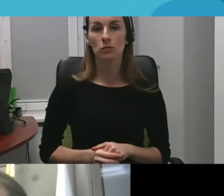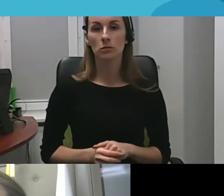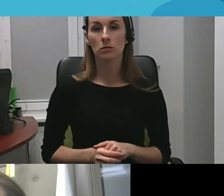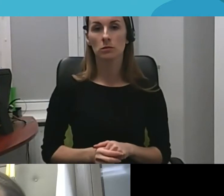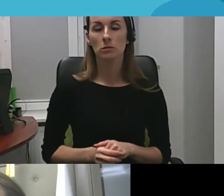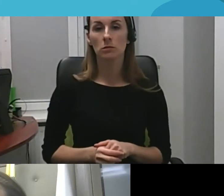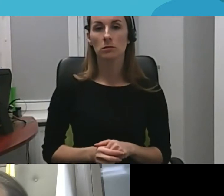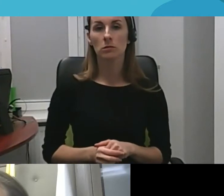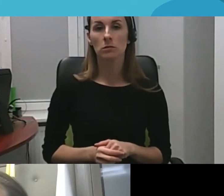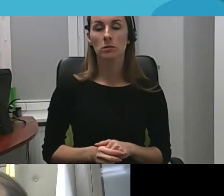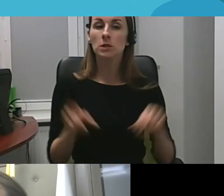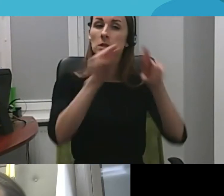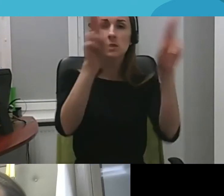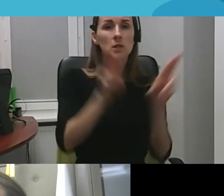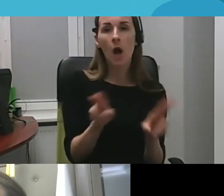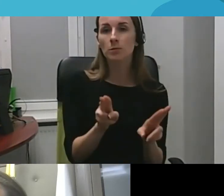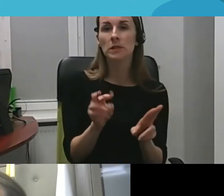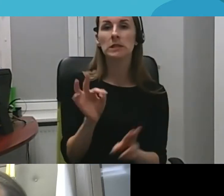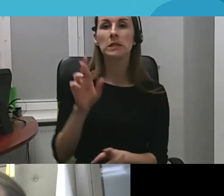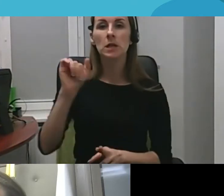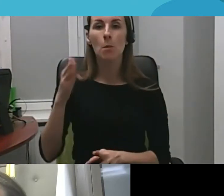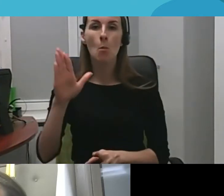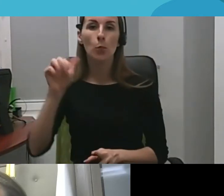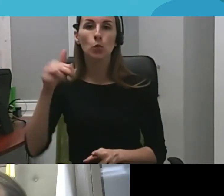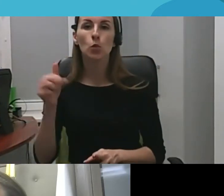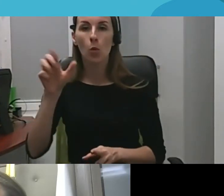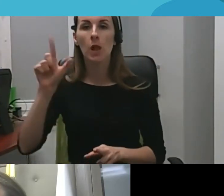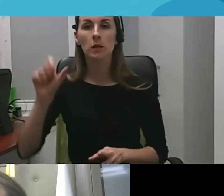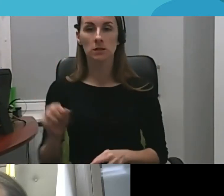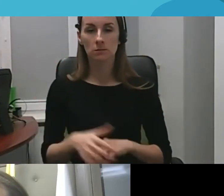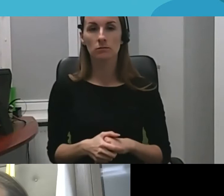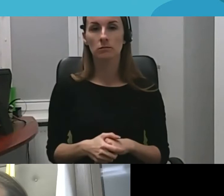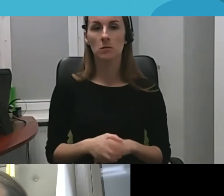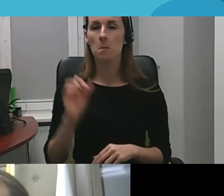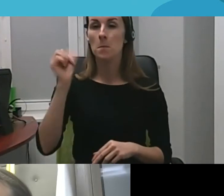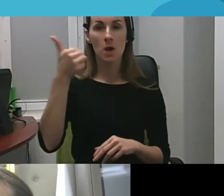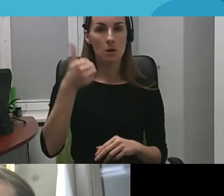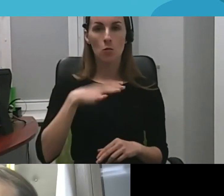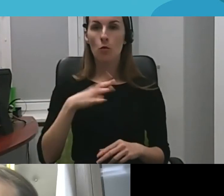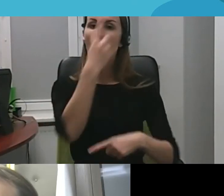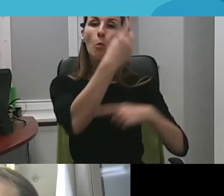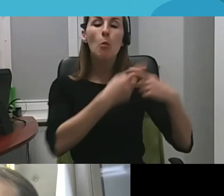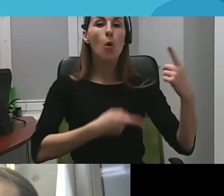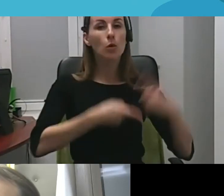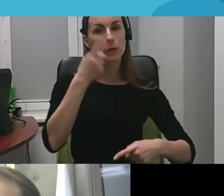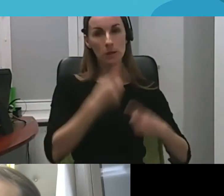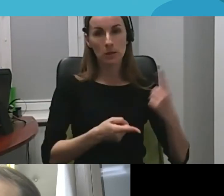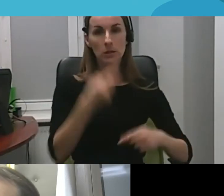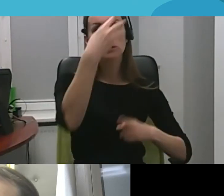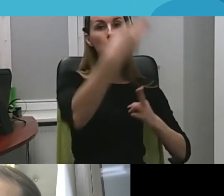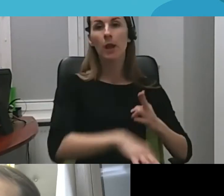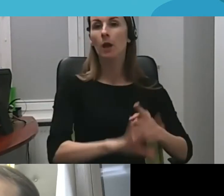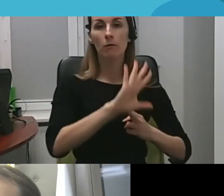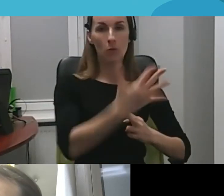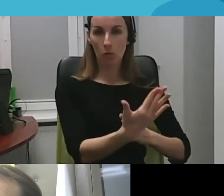know, it's of course first of all political decision whether the currently existing international